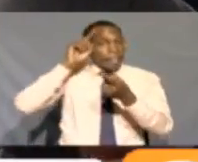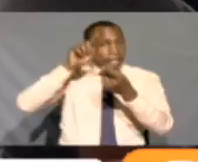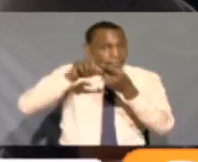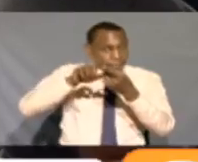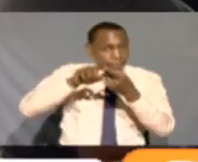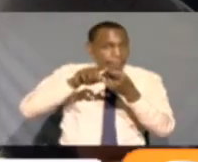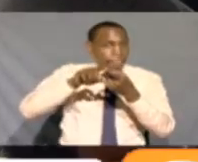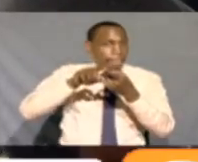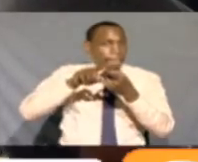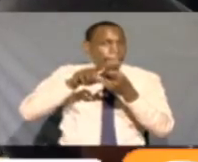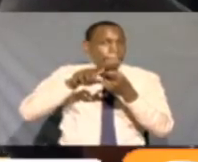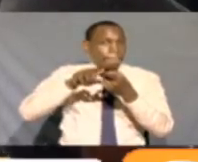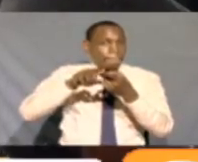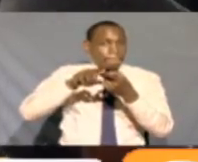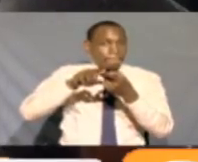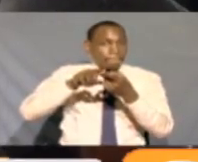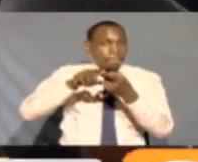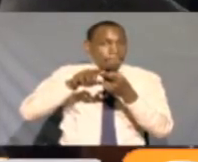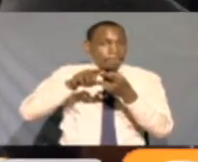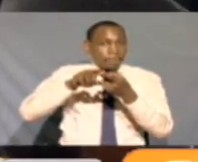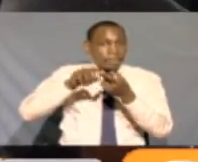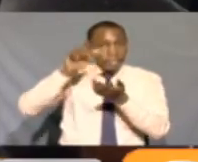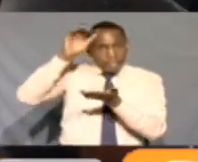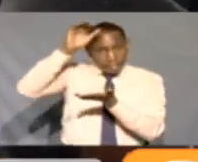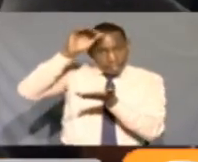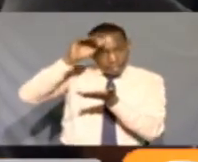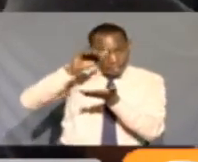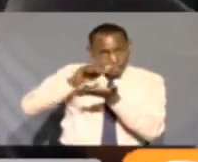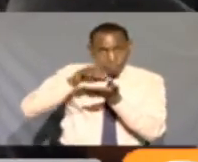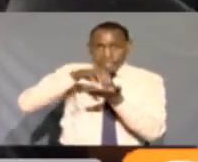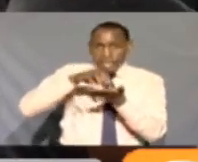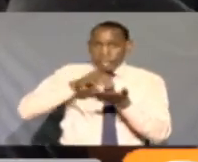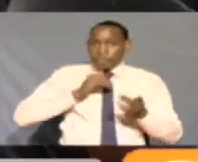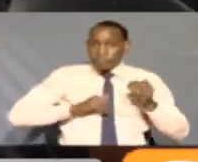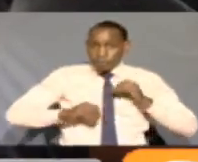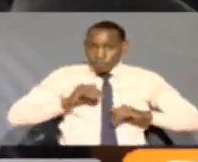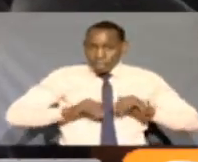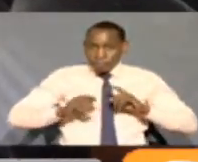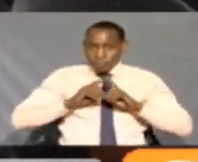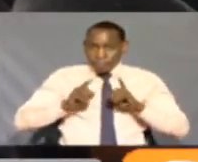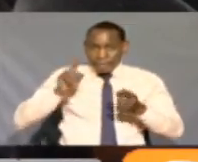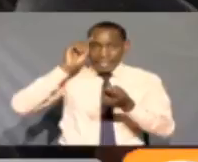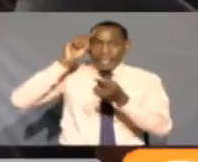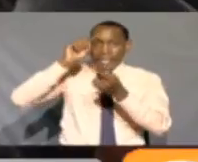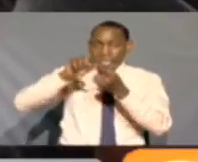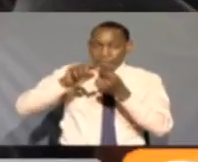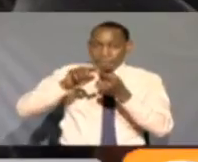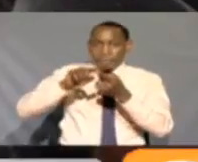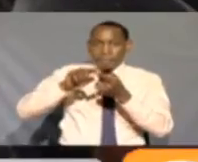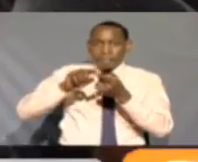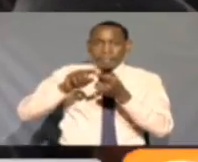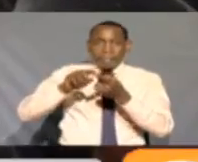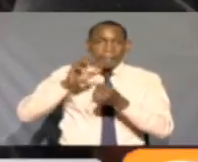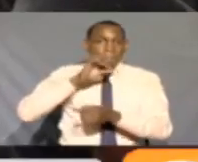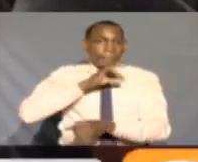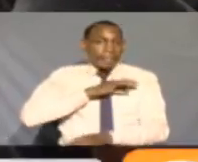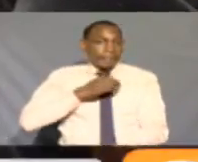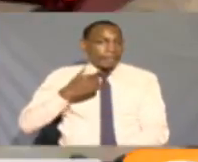ya kupunguza visa vya ufisadi, lakini hiyo nia imeweza kuonekana matunda